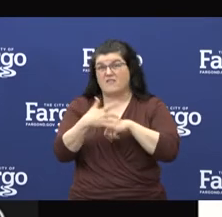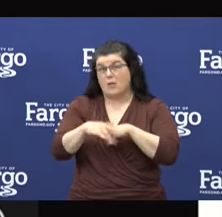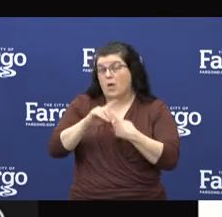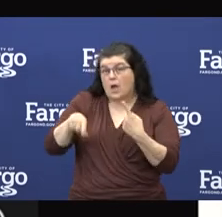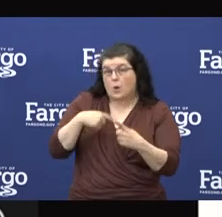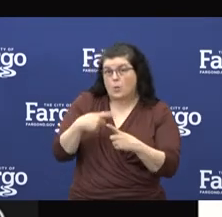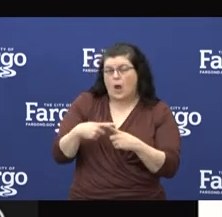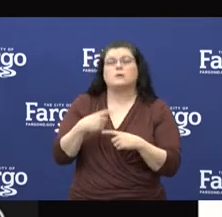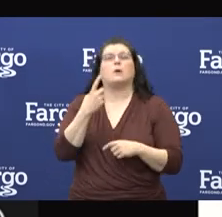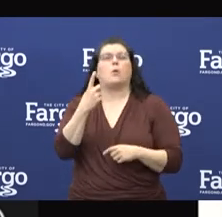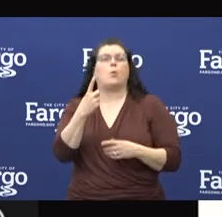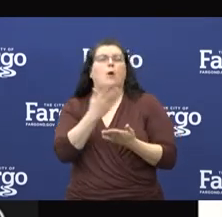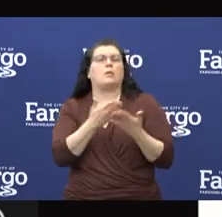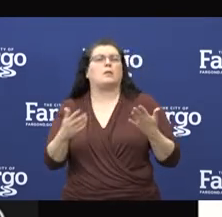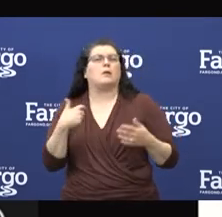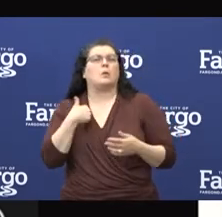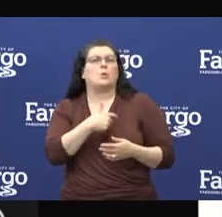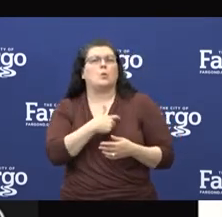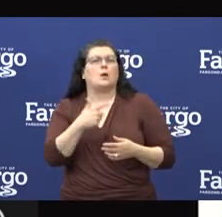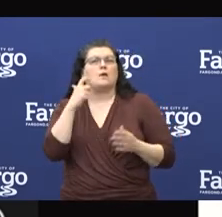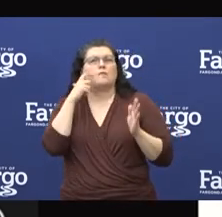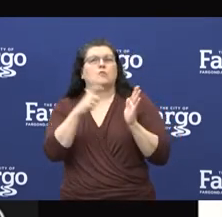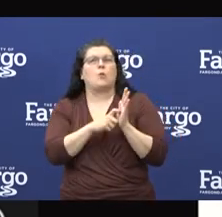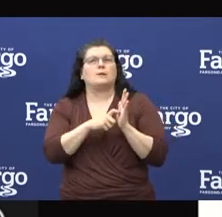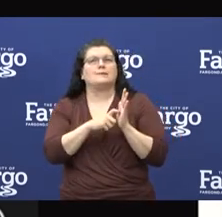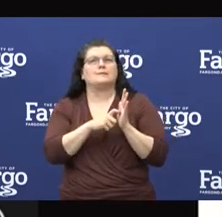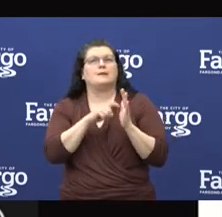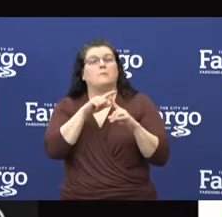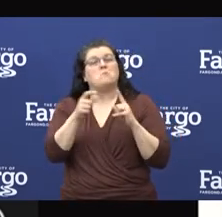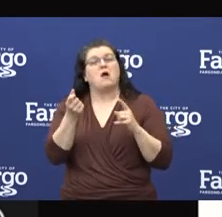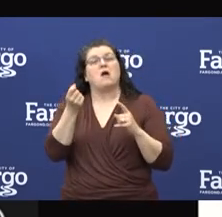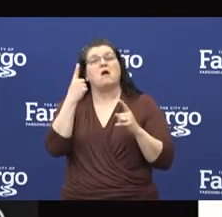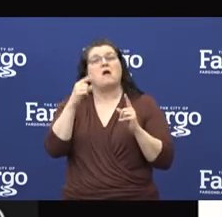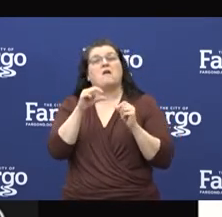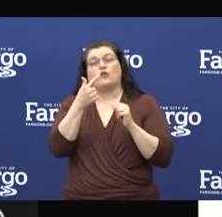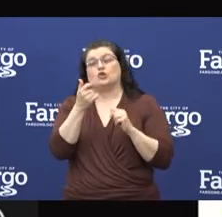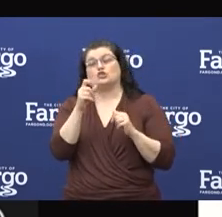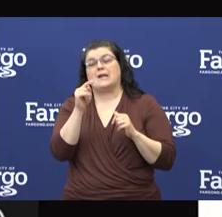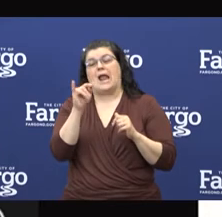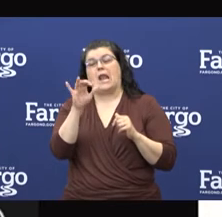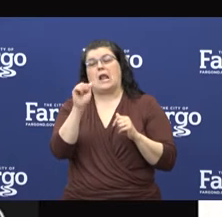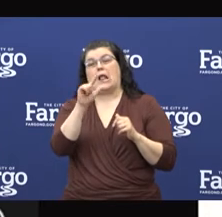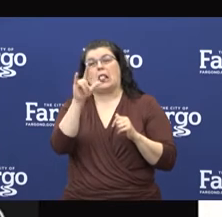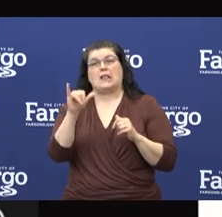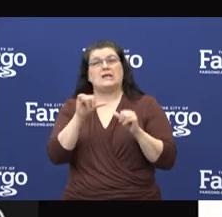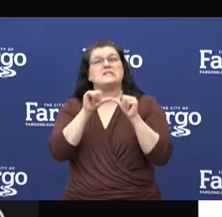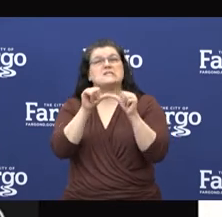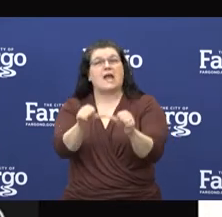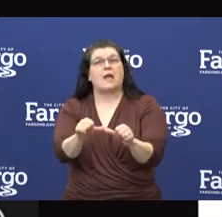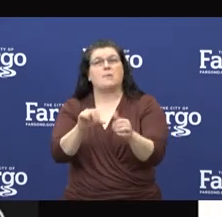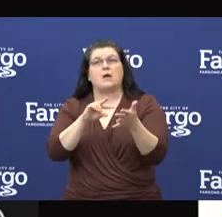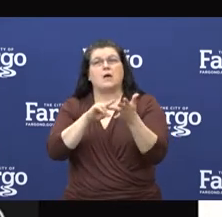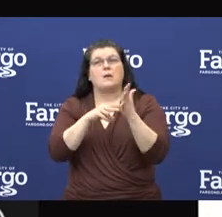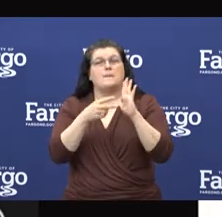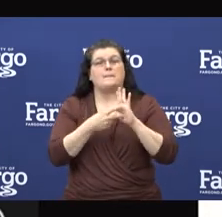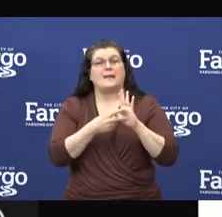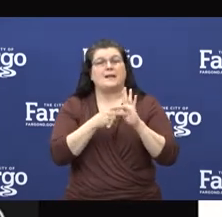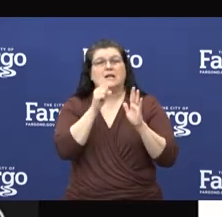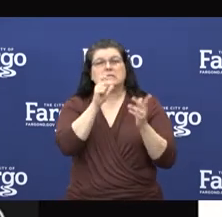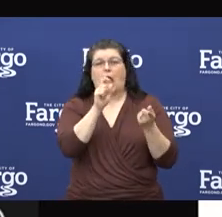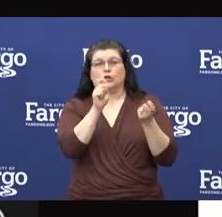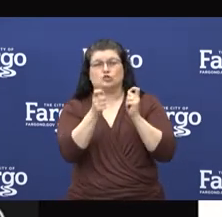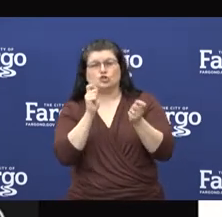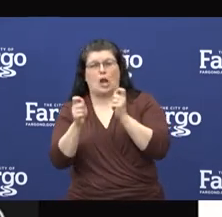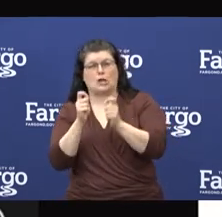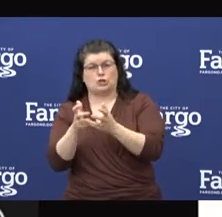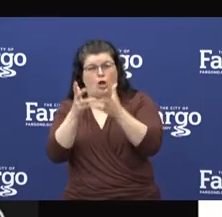about the COVID-19 virus is that it genetically is quite stable. It hasn't been showing that its genetic makeup is changing very